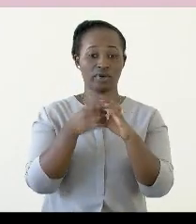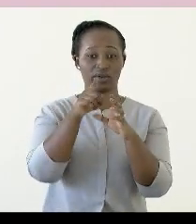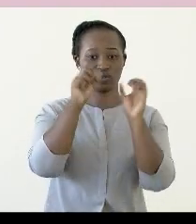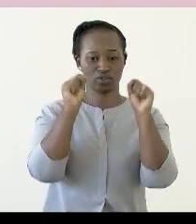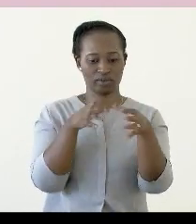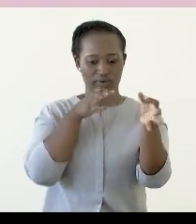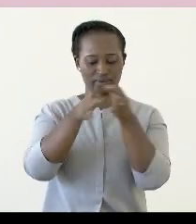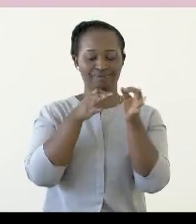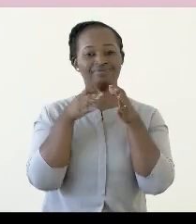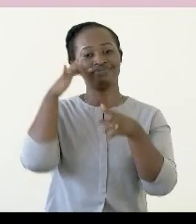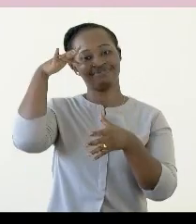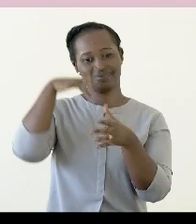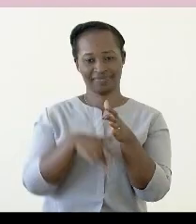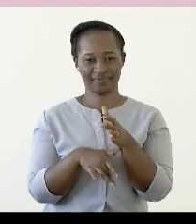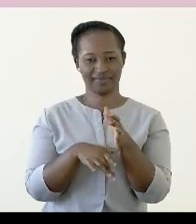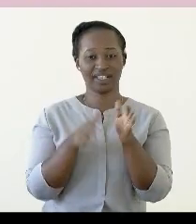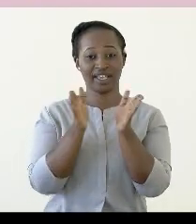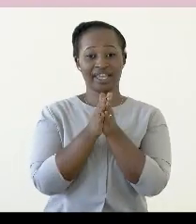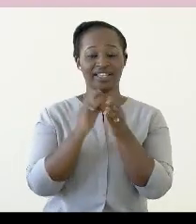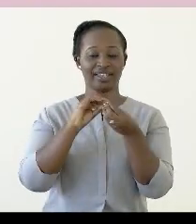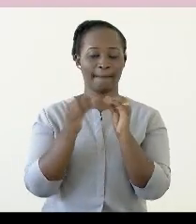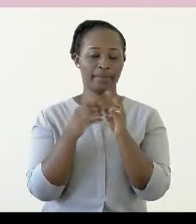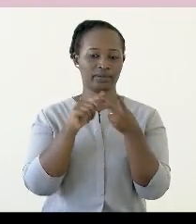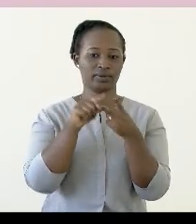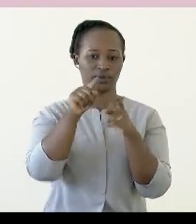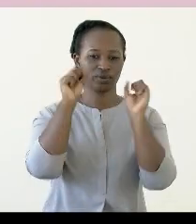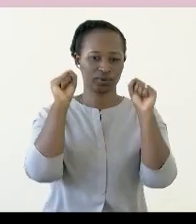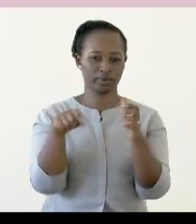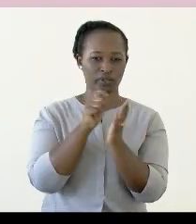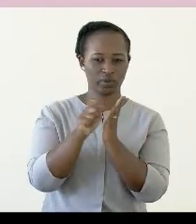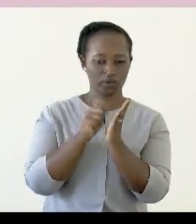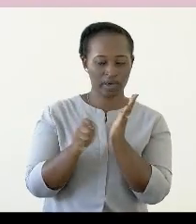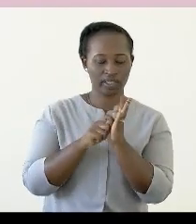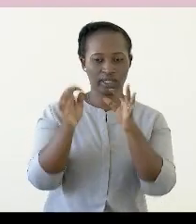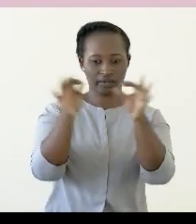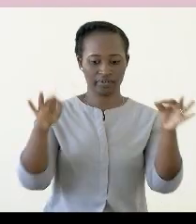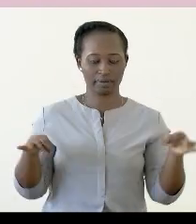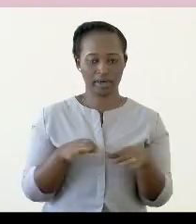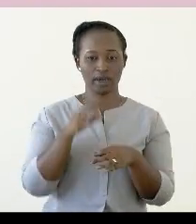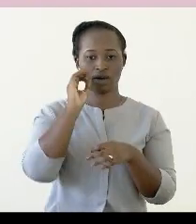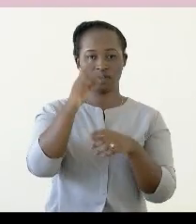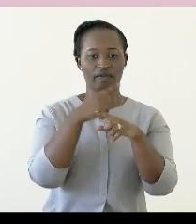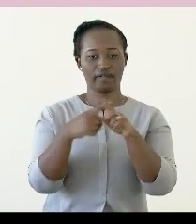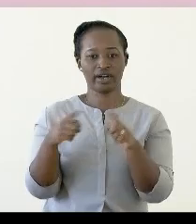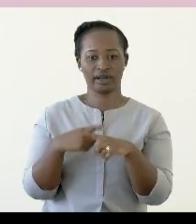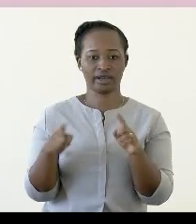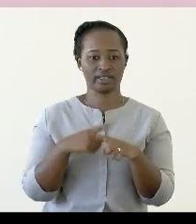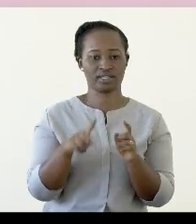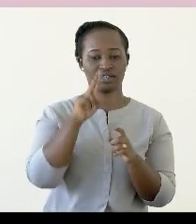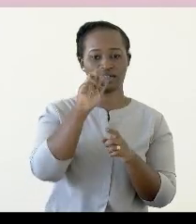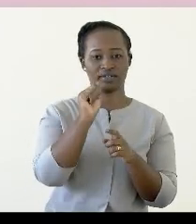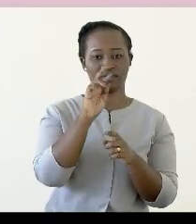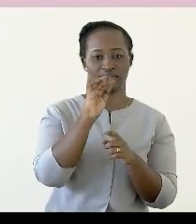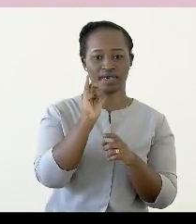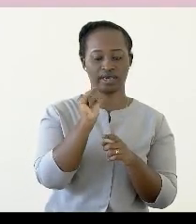in brief. And number 2, you should be able to write the formula of various radicals.